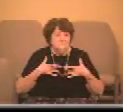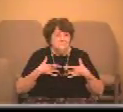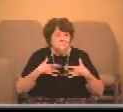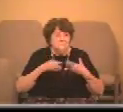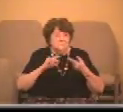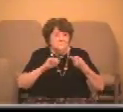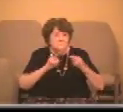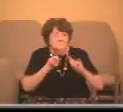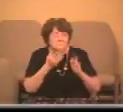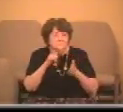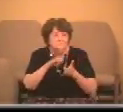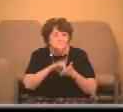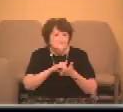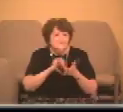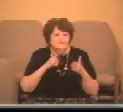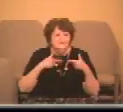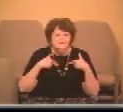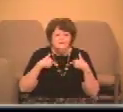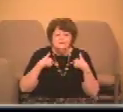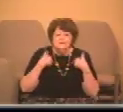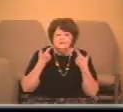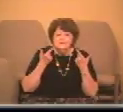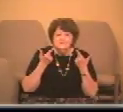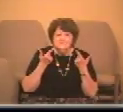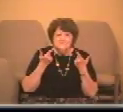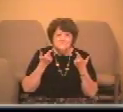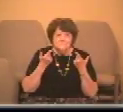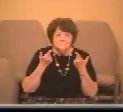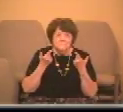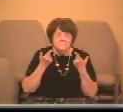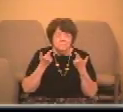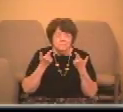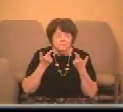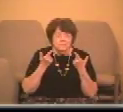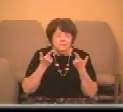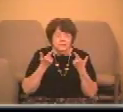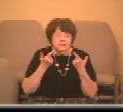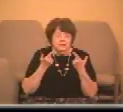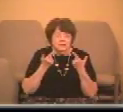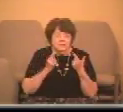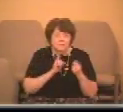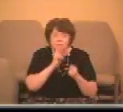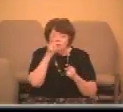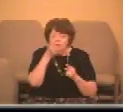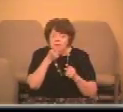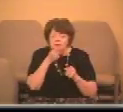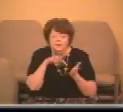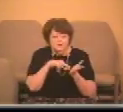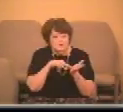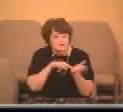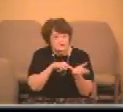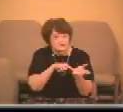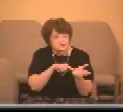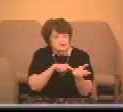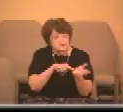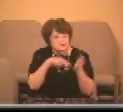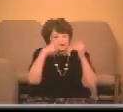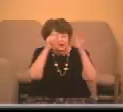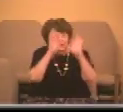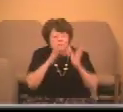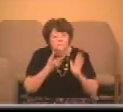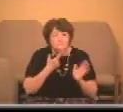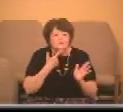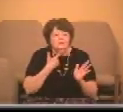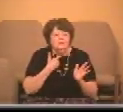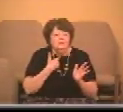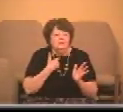disappointment of the aching of this life is a revealing of a